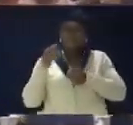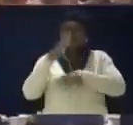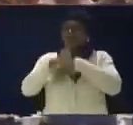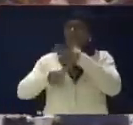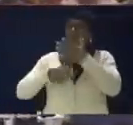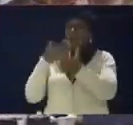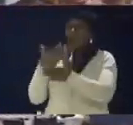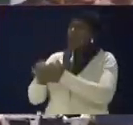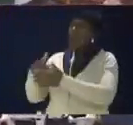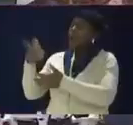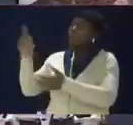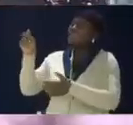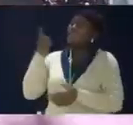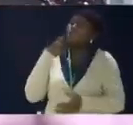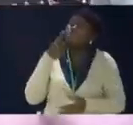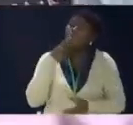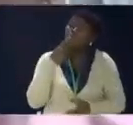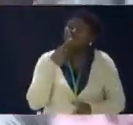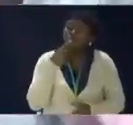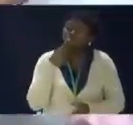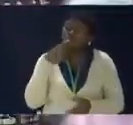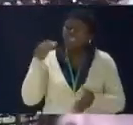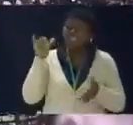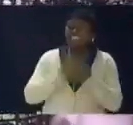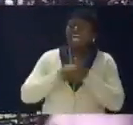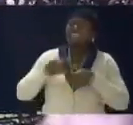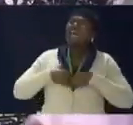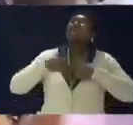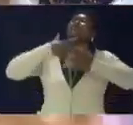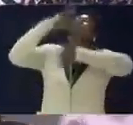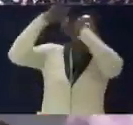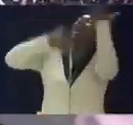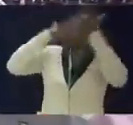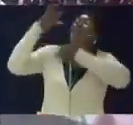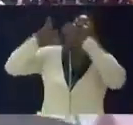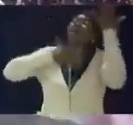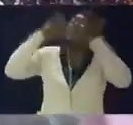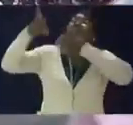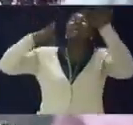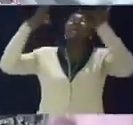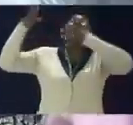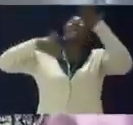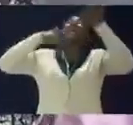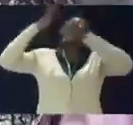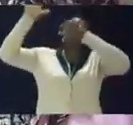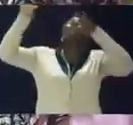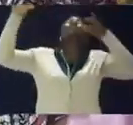All the mouths that have shouted in your praise,